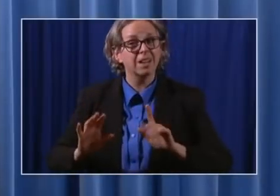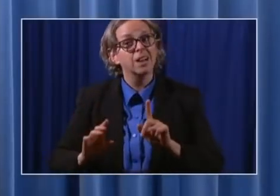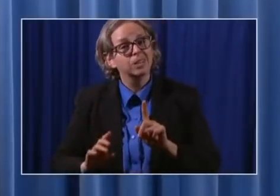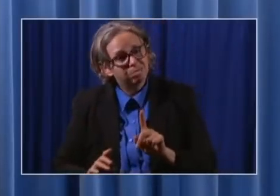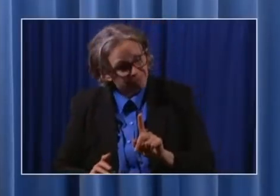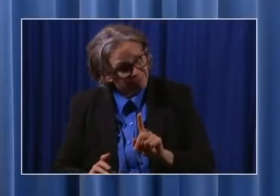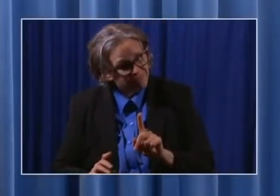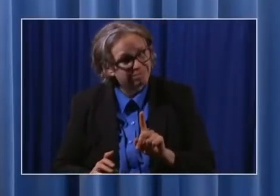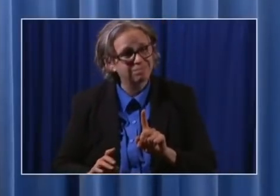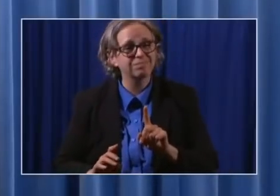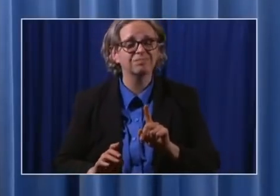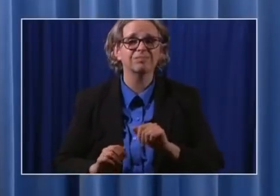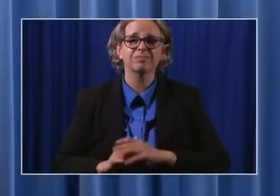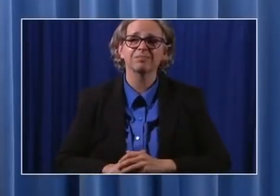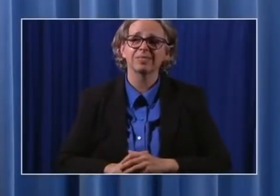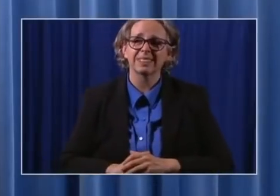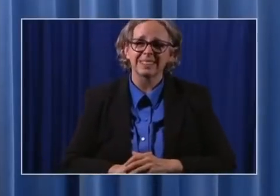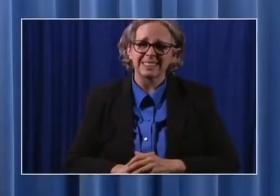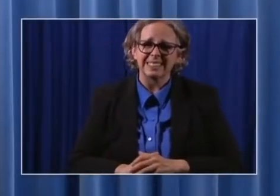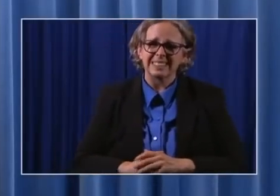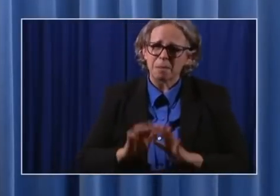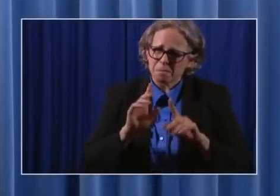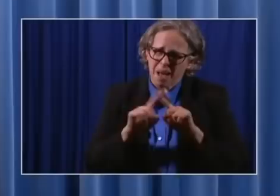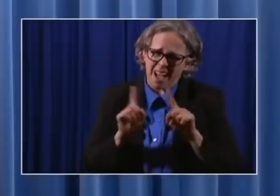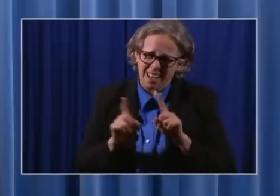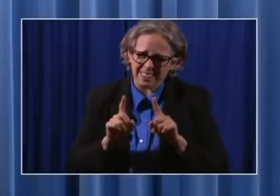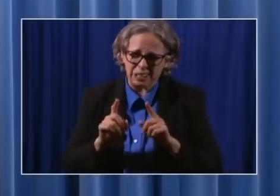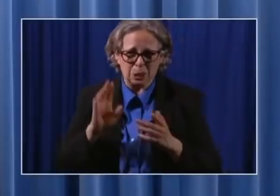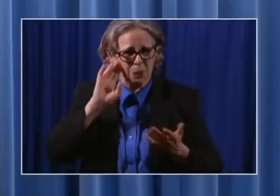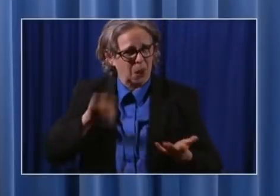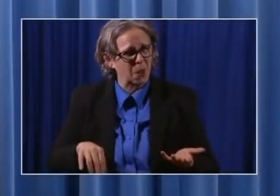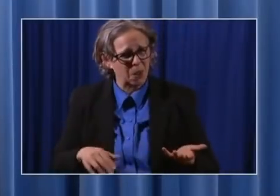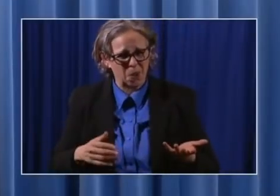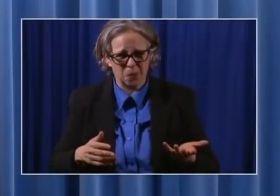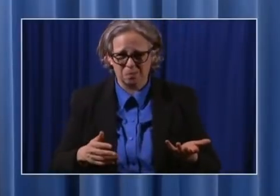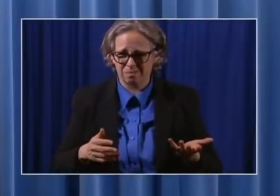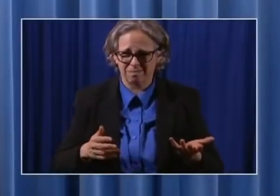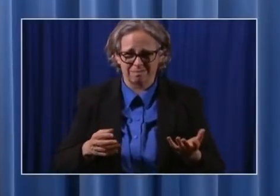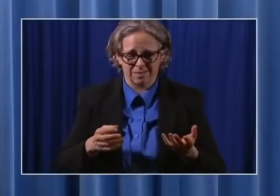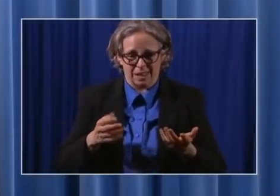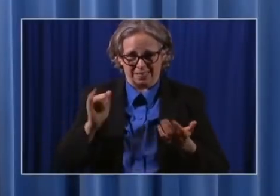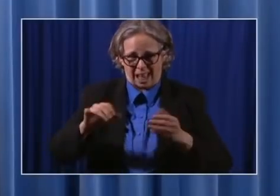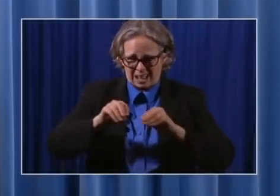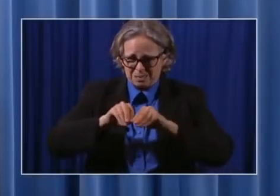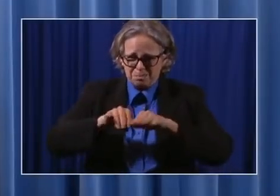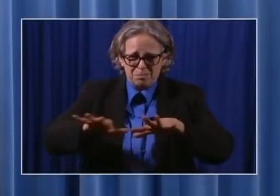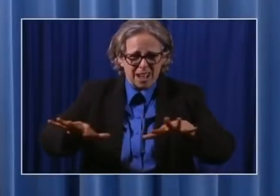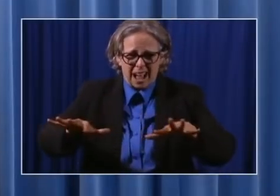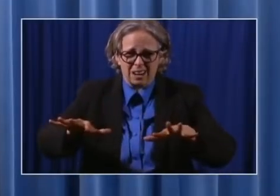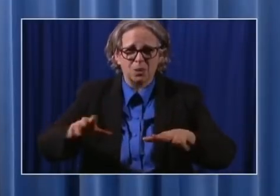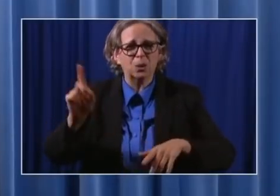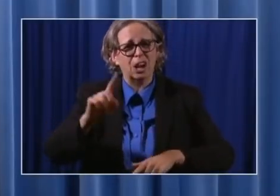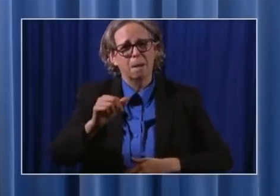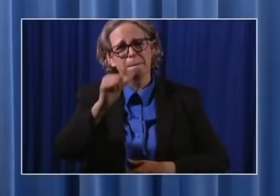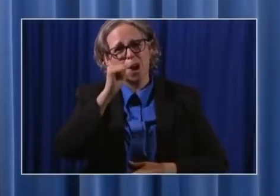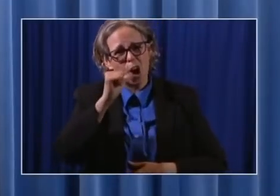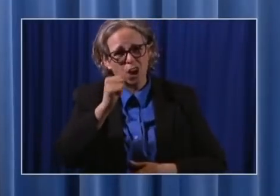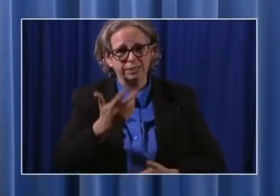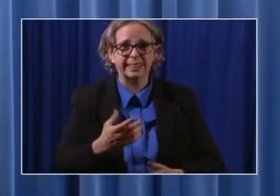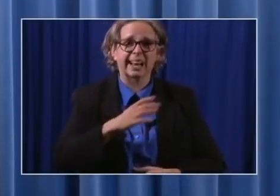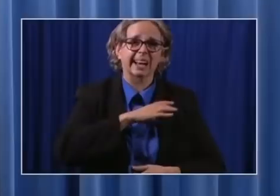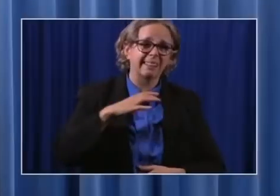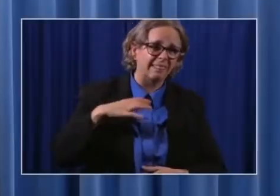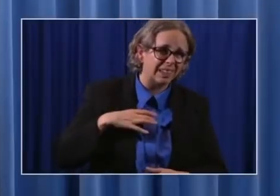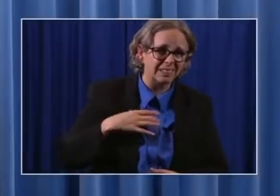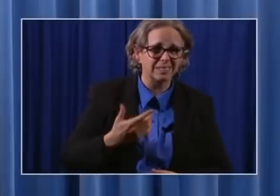We have had outbreaks, we know, that have come from bars, Cleveland, Columbus, Toledo,